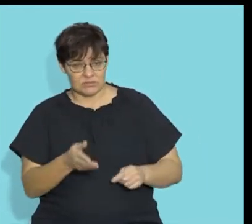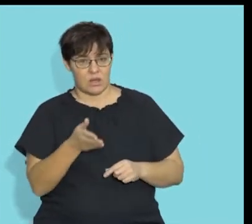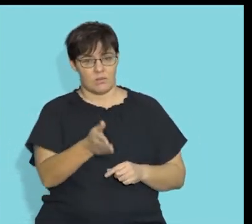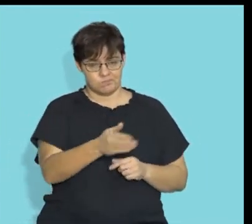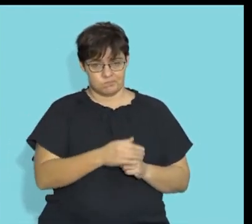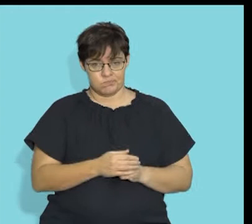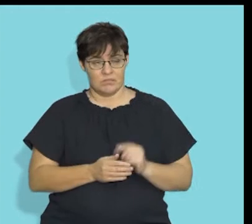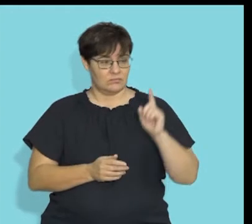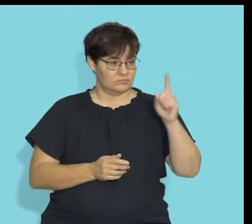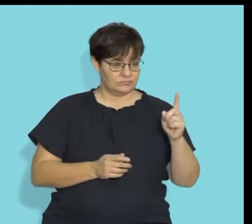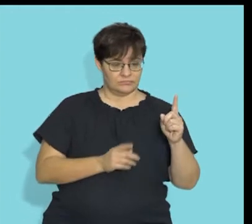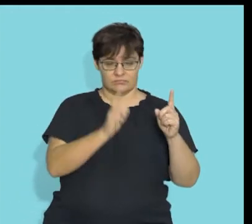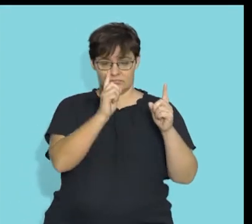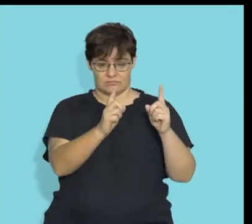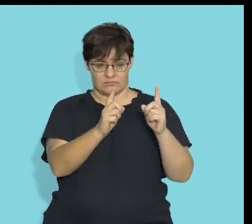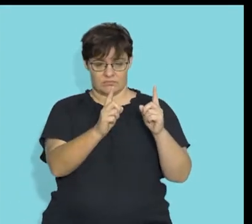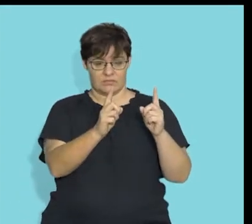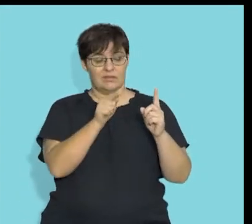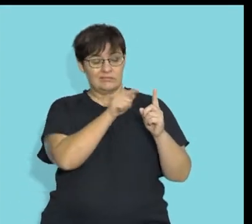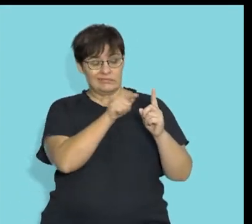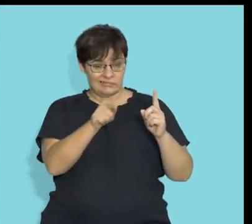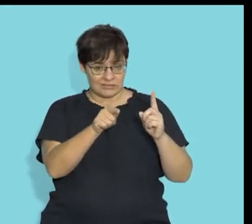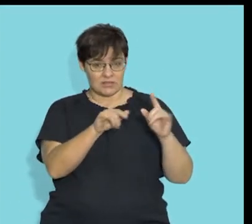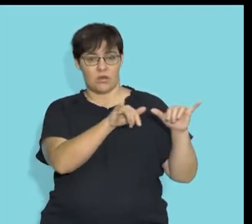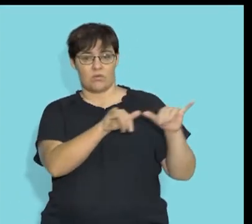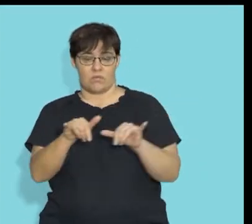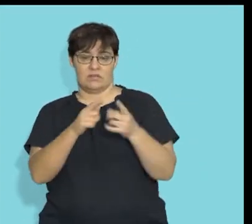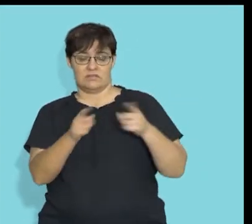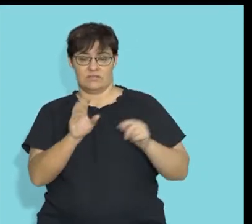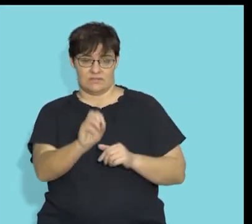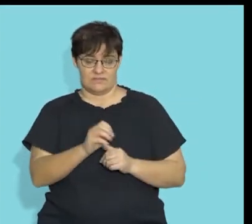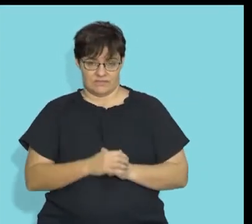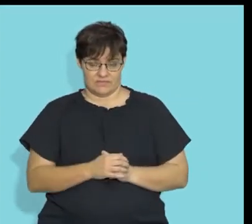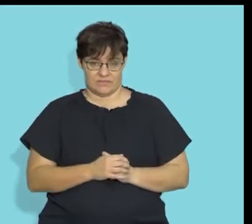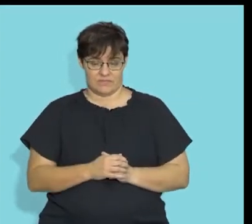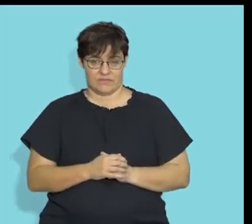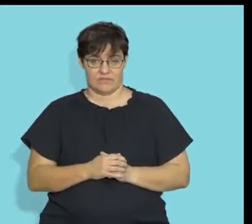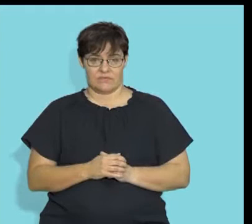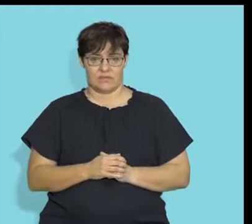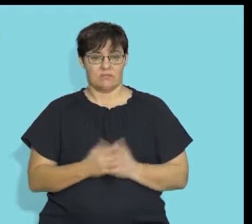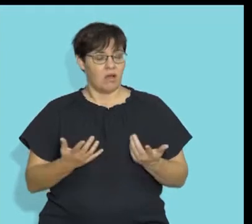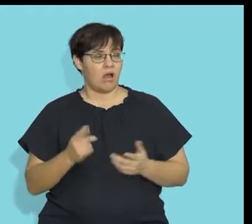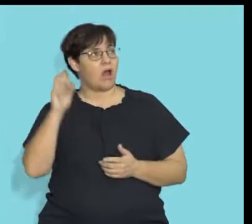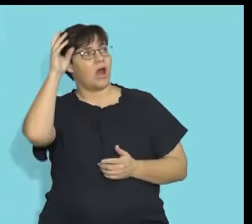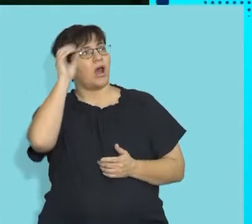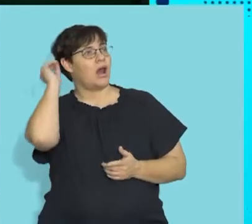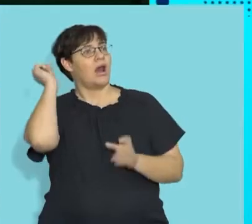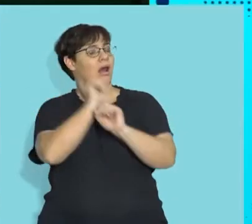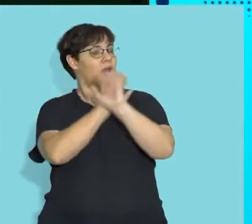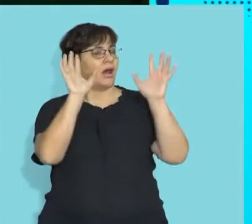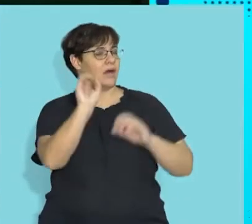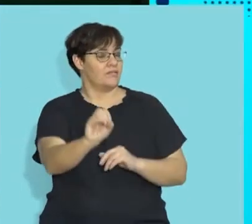difference between successive terms. So guys, hopefully this does ring a bell.